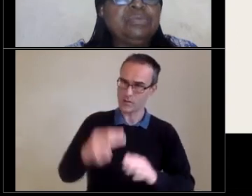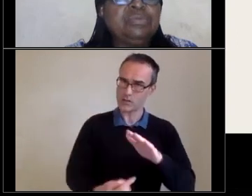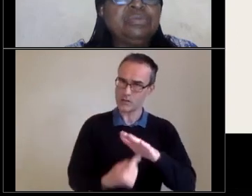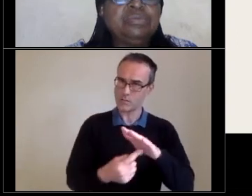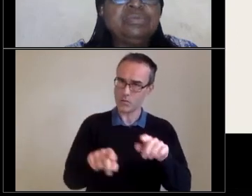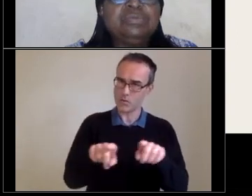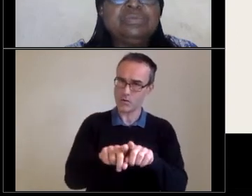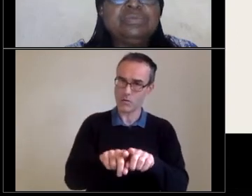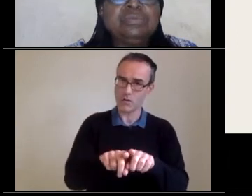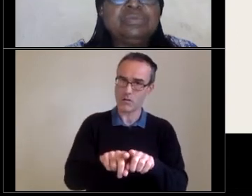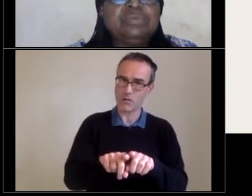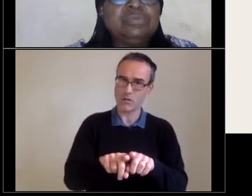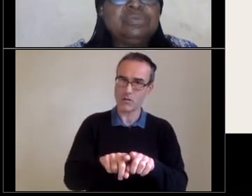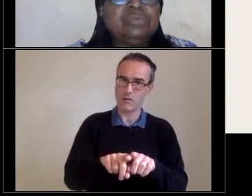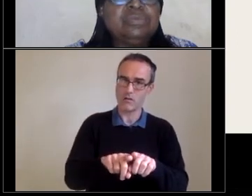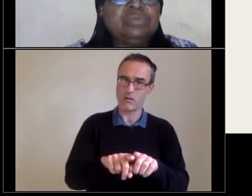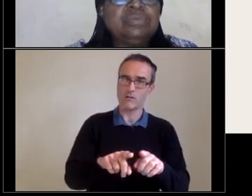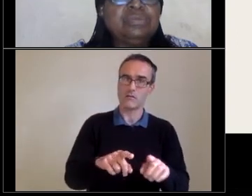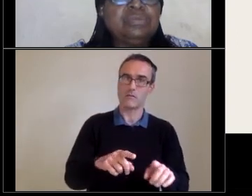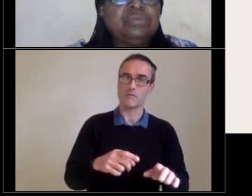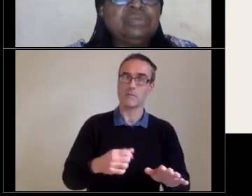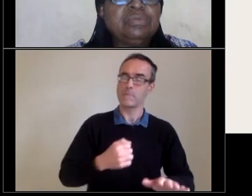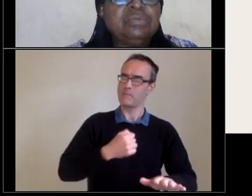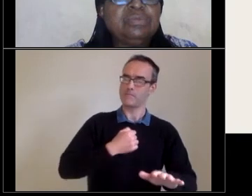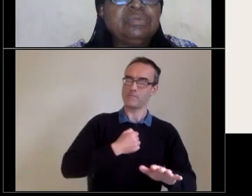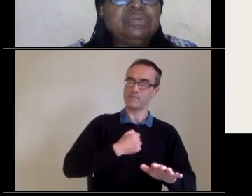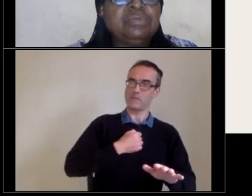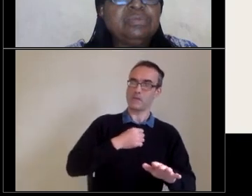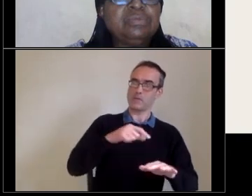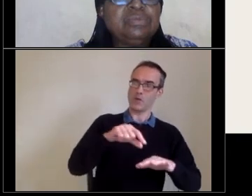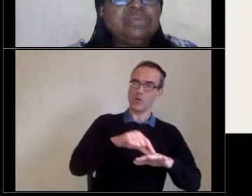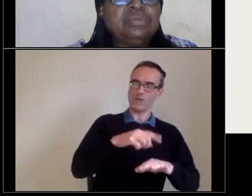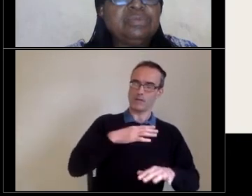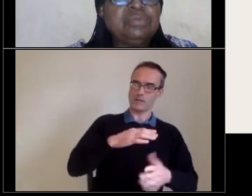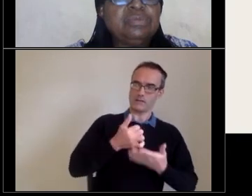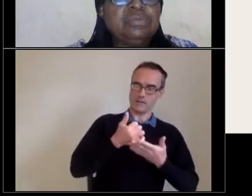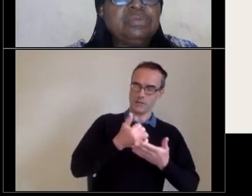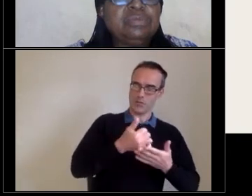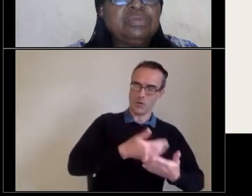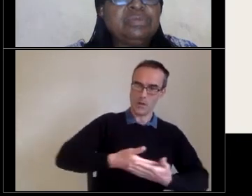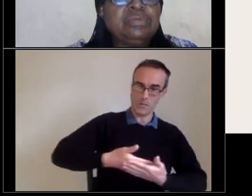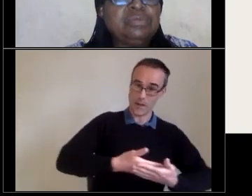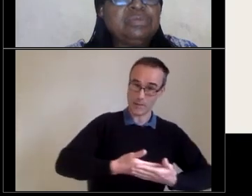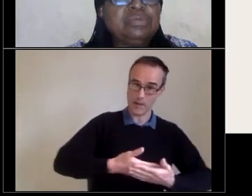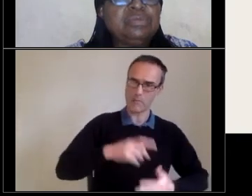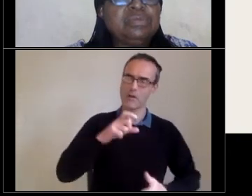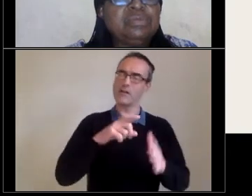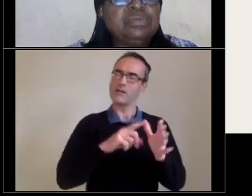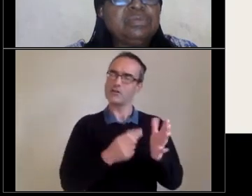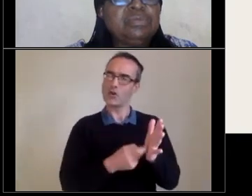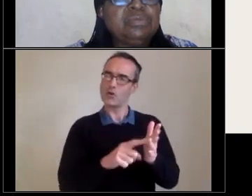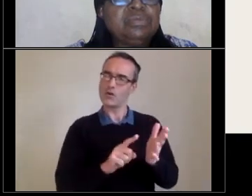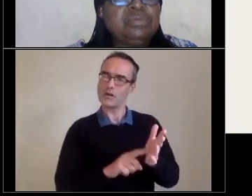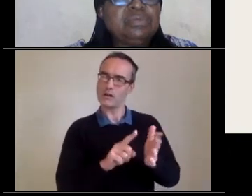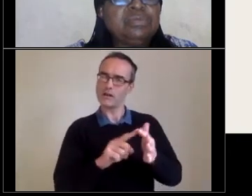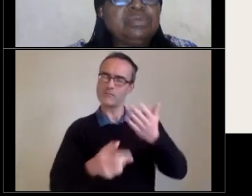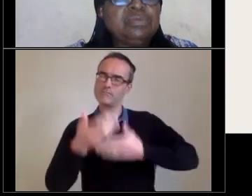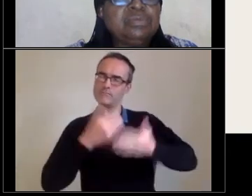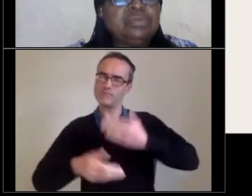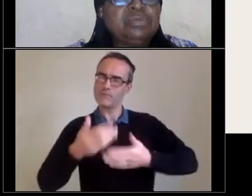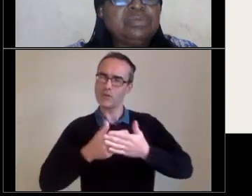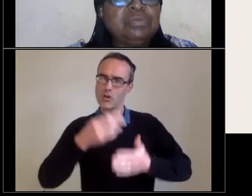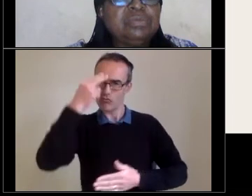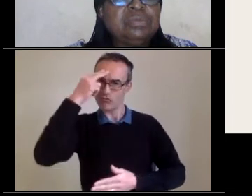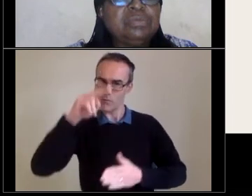gender balance, my wife needs a very quick hand with my baby. Carol, tell us a bit about the role of reputation, building reputation in this, and